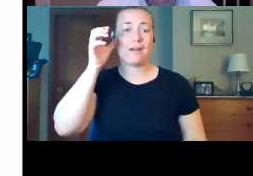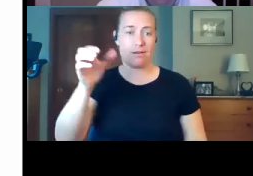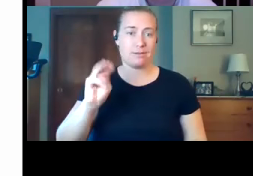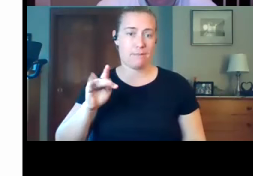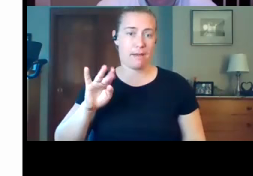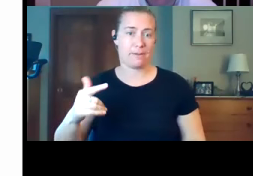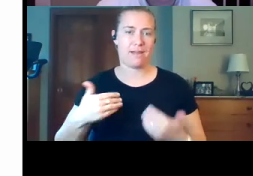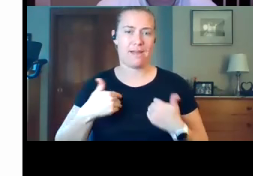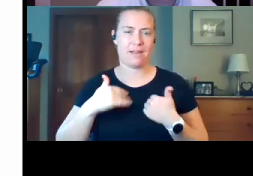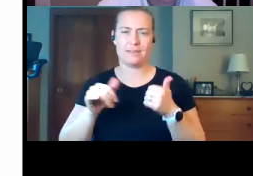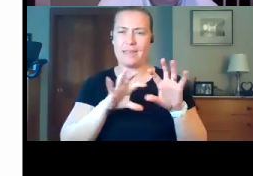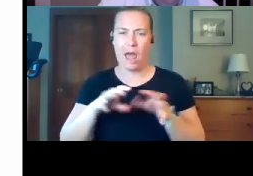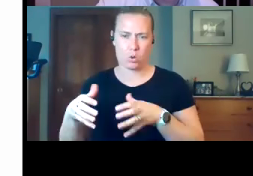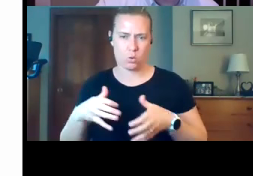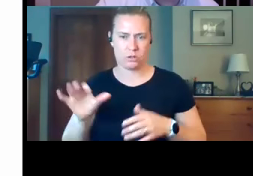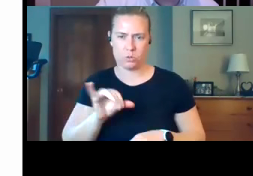were derived from that work.